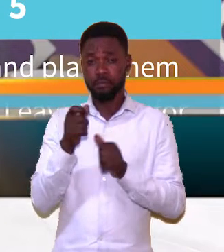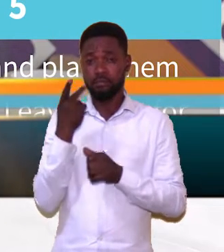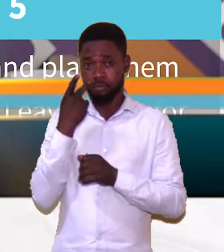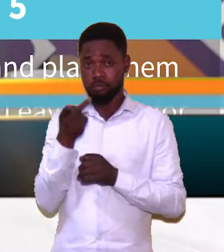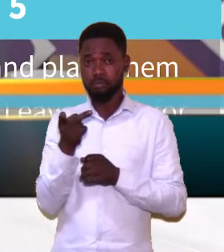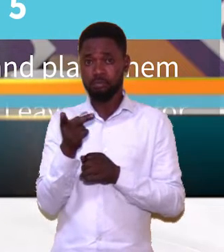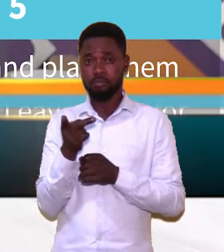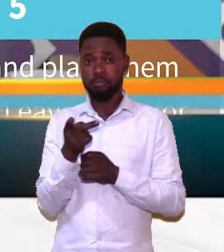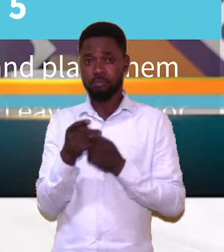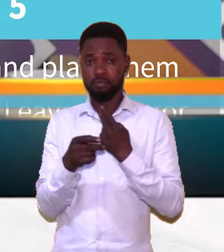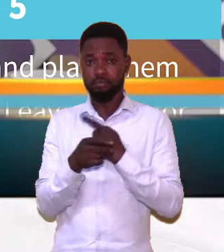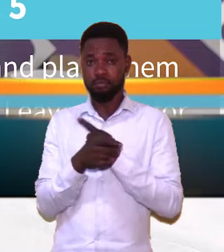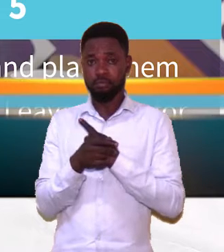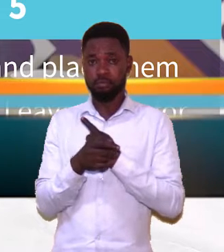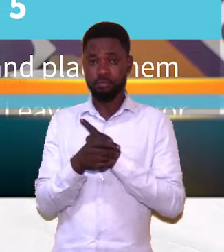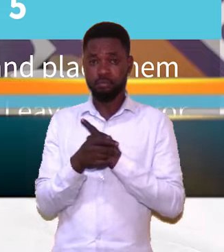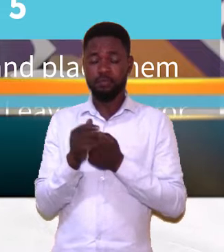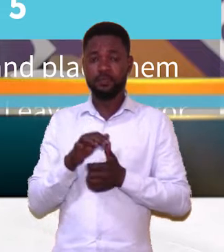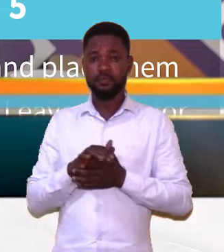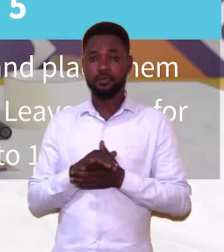Like this. So you pick up 1,